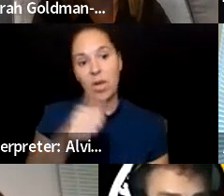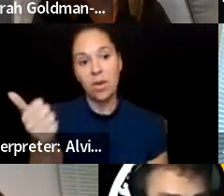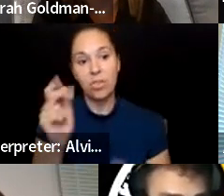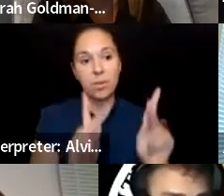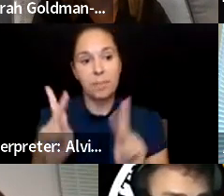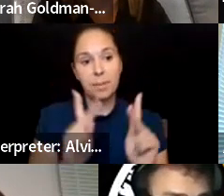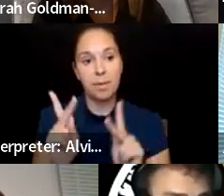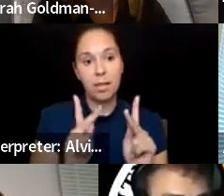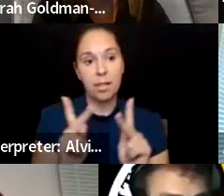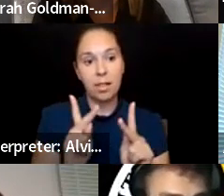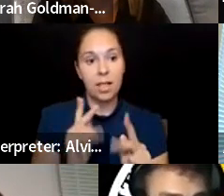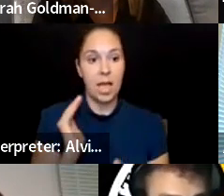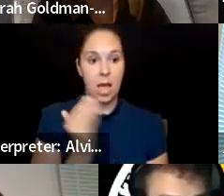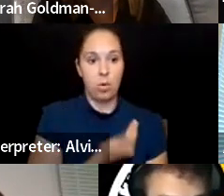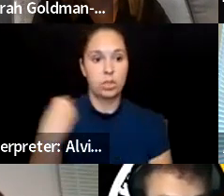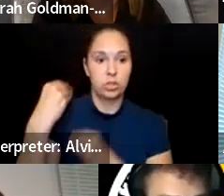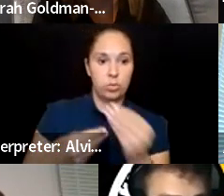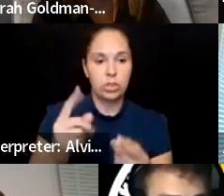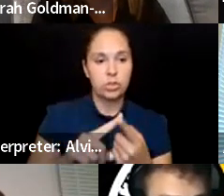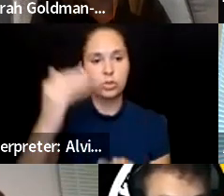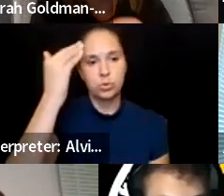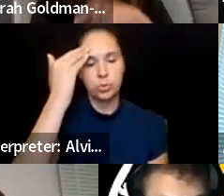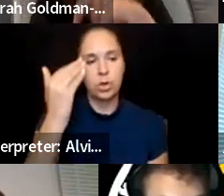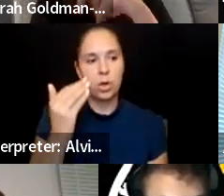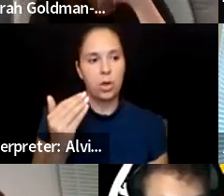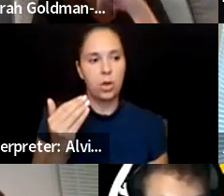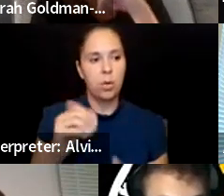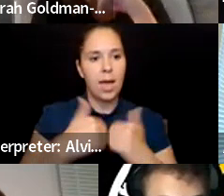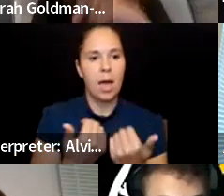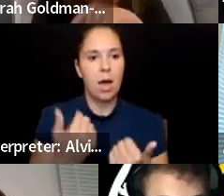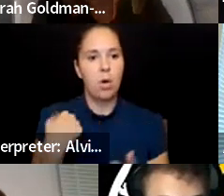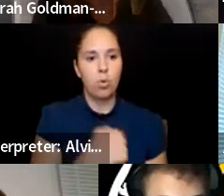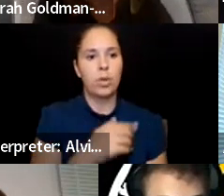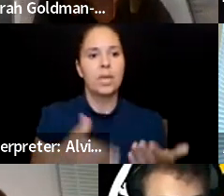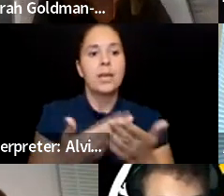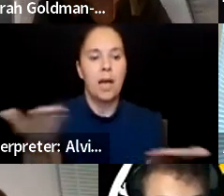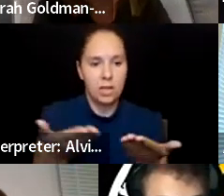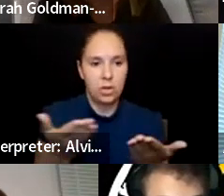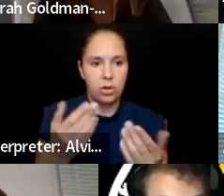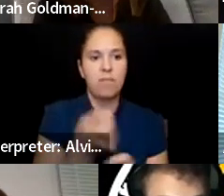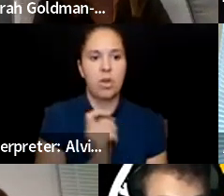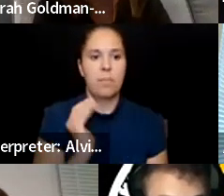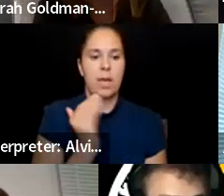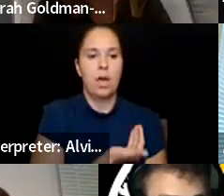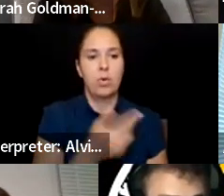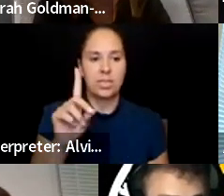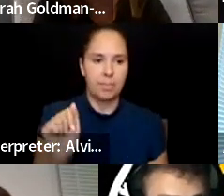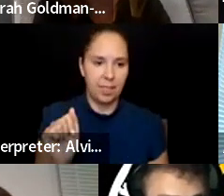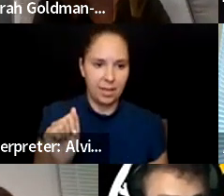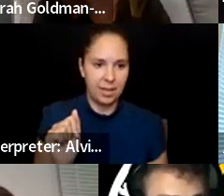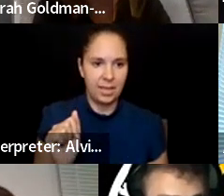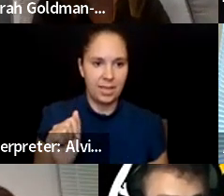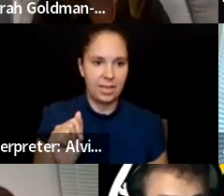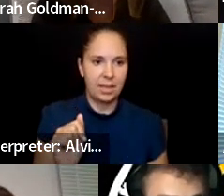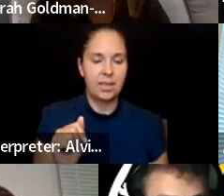people, our generation, to know how we got here from our disability, if I'm